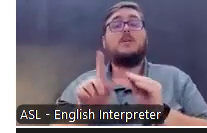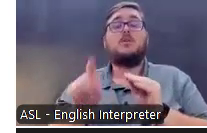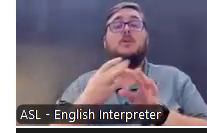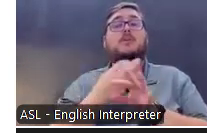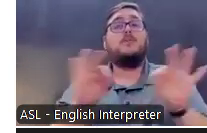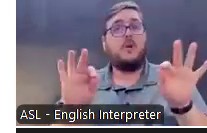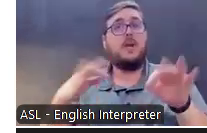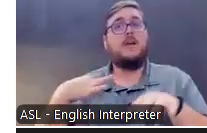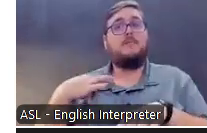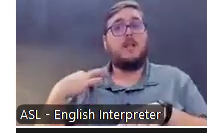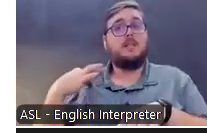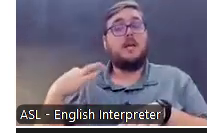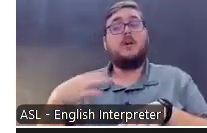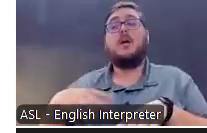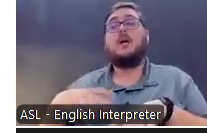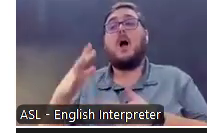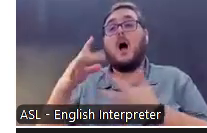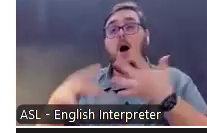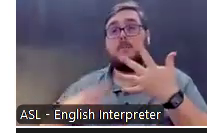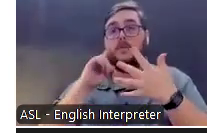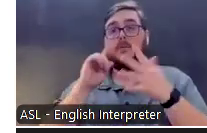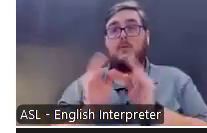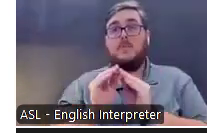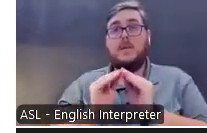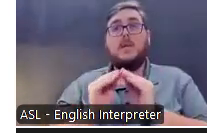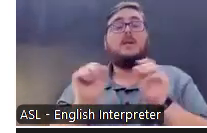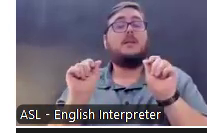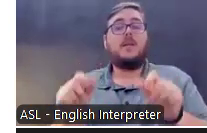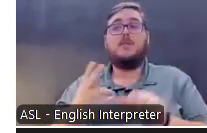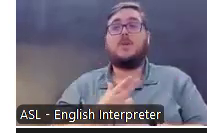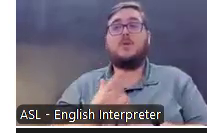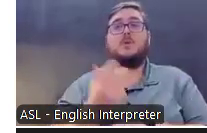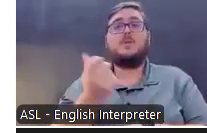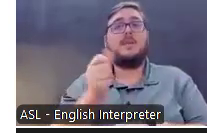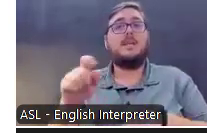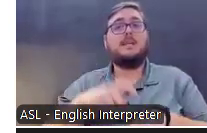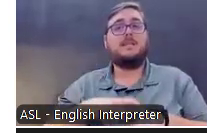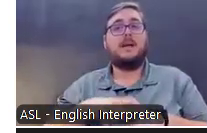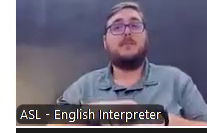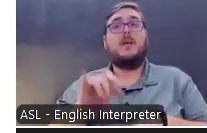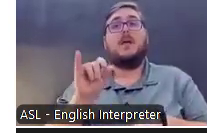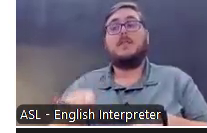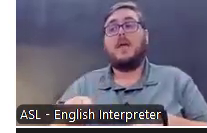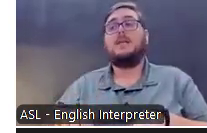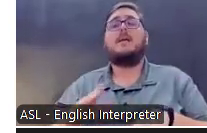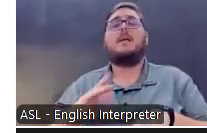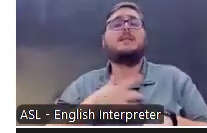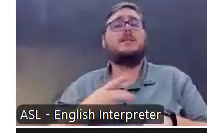for any IEP meeting. And it's a typical IEP meeting with an independent and trained